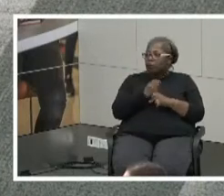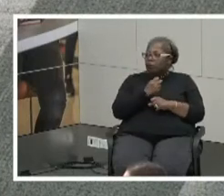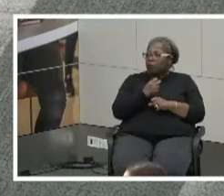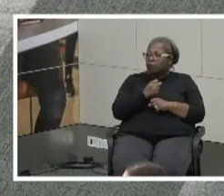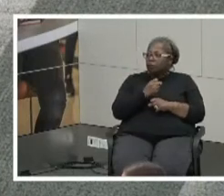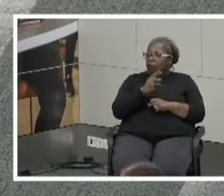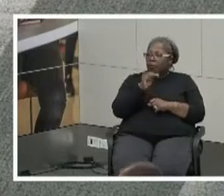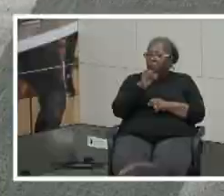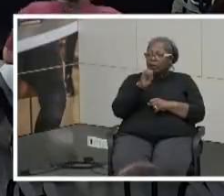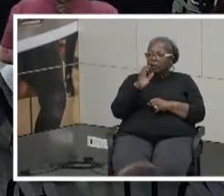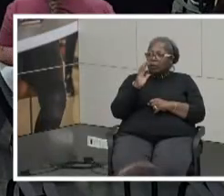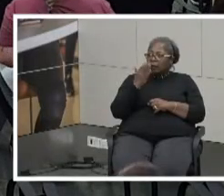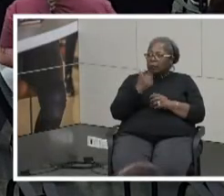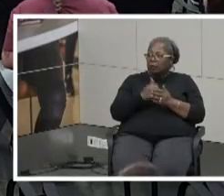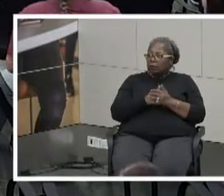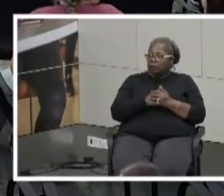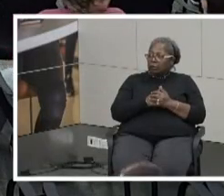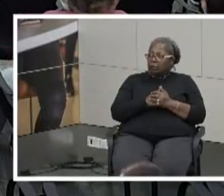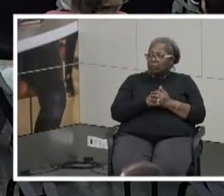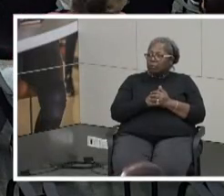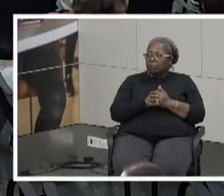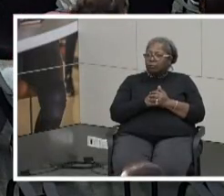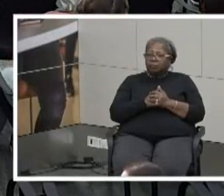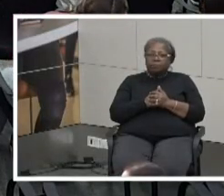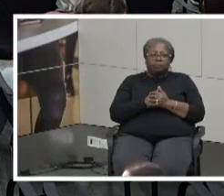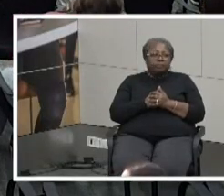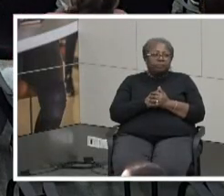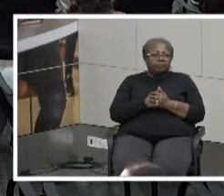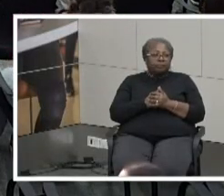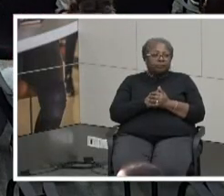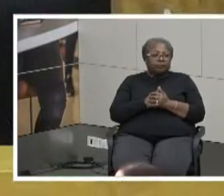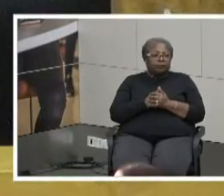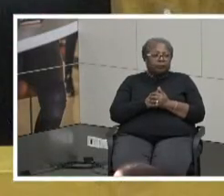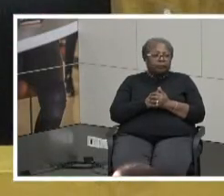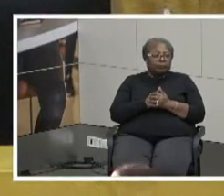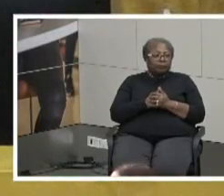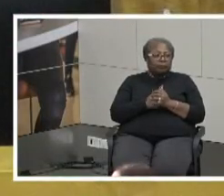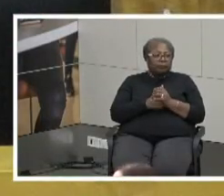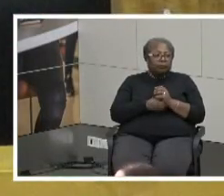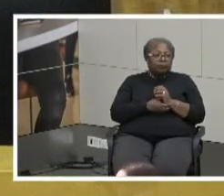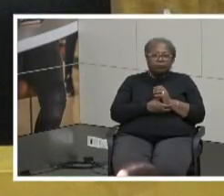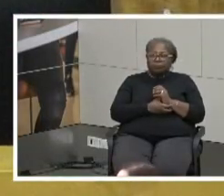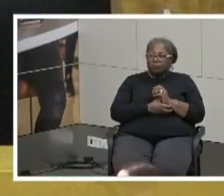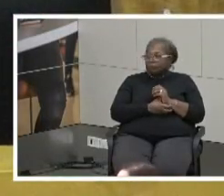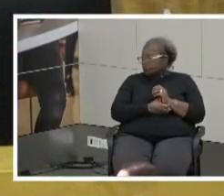Network thank you ma'am our next speaker is Claire